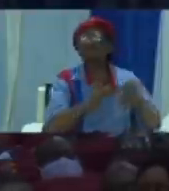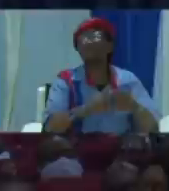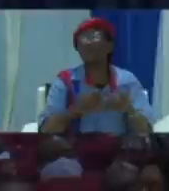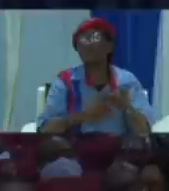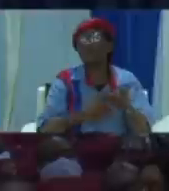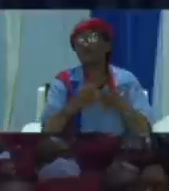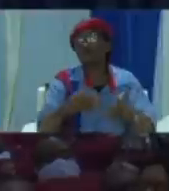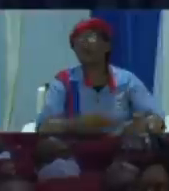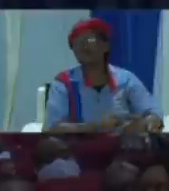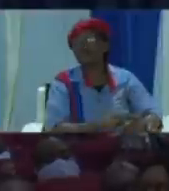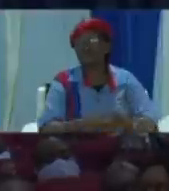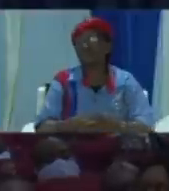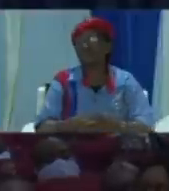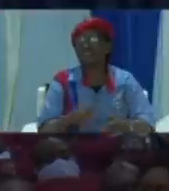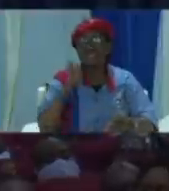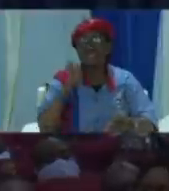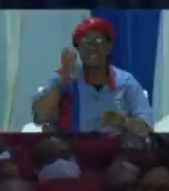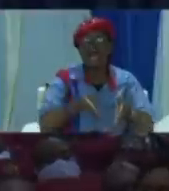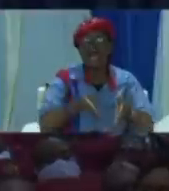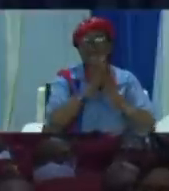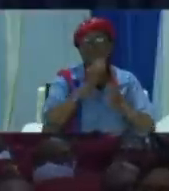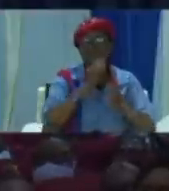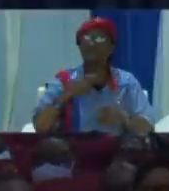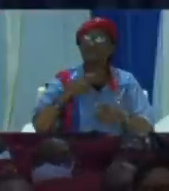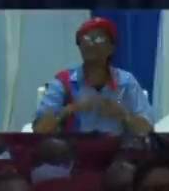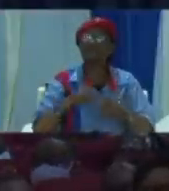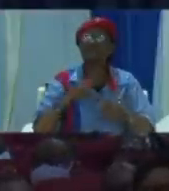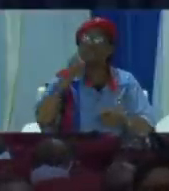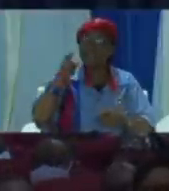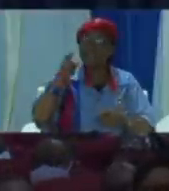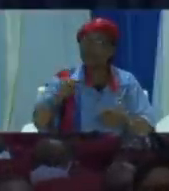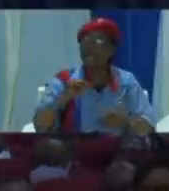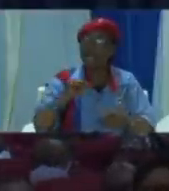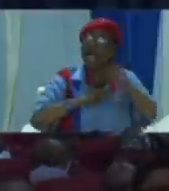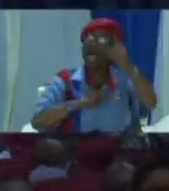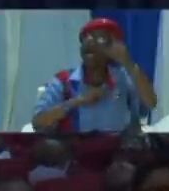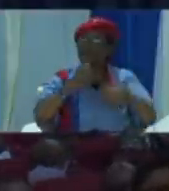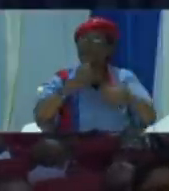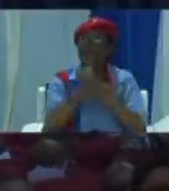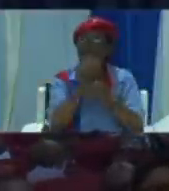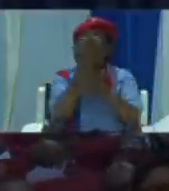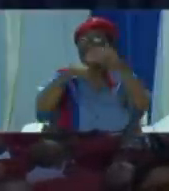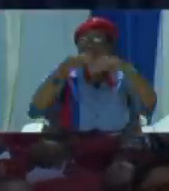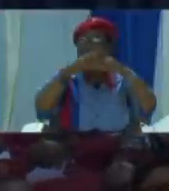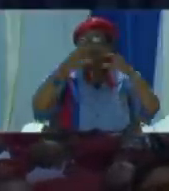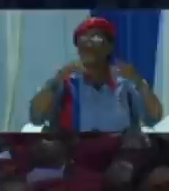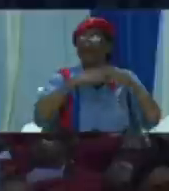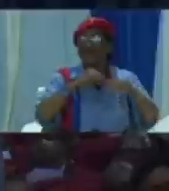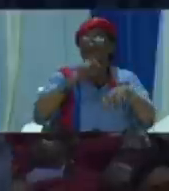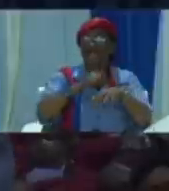I made the heavens and the earth out of nothing. Emi da ro won aye ninu on ti ko si.